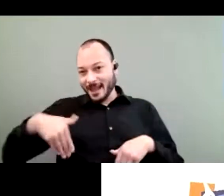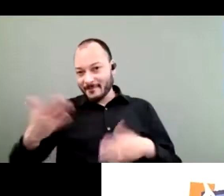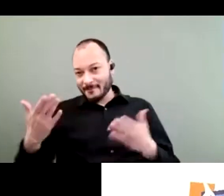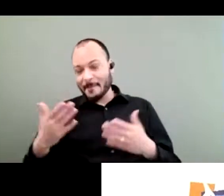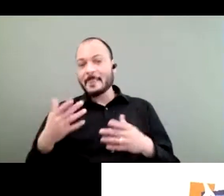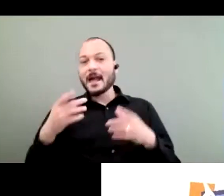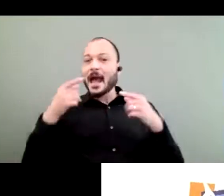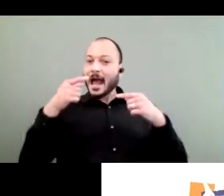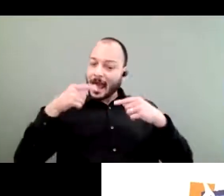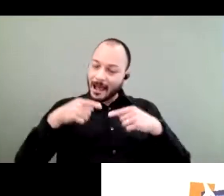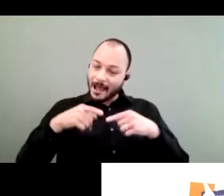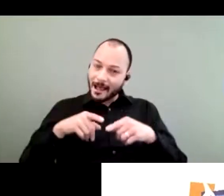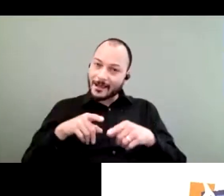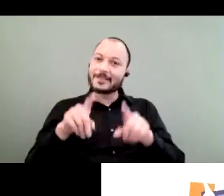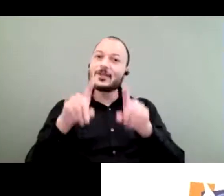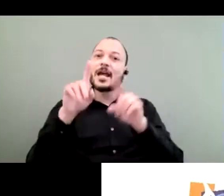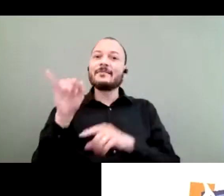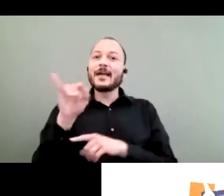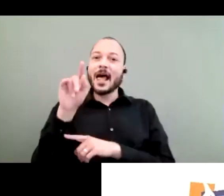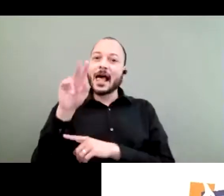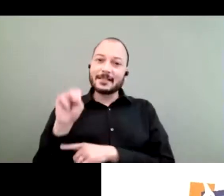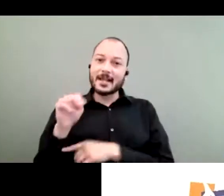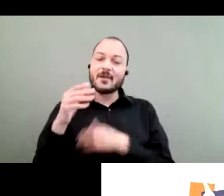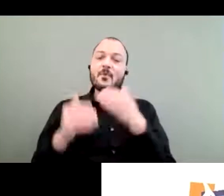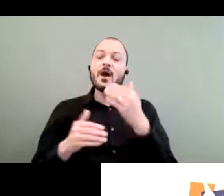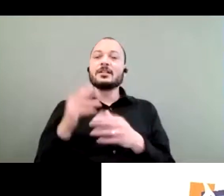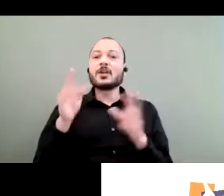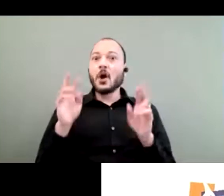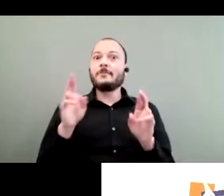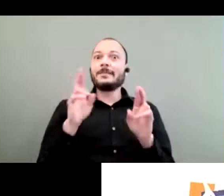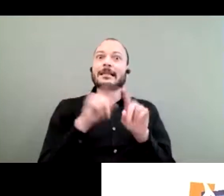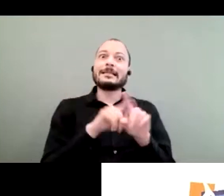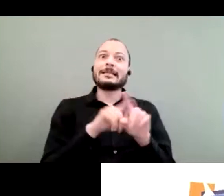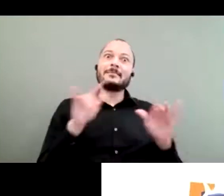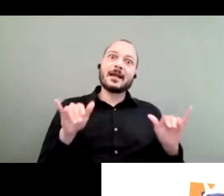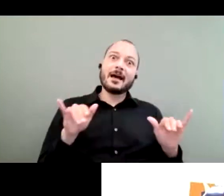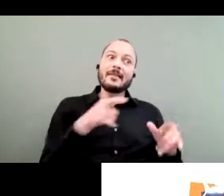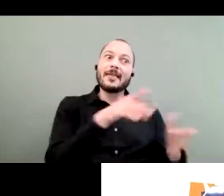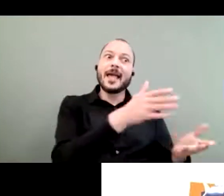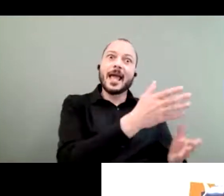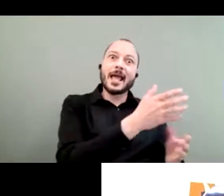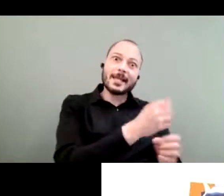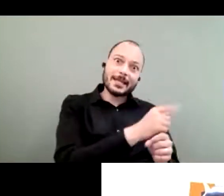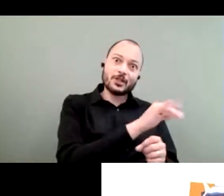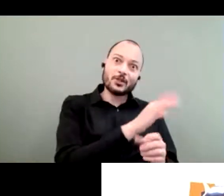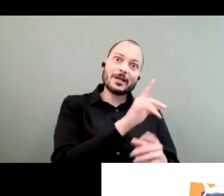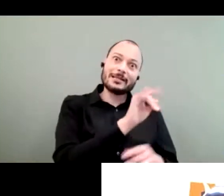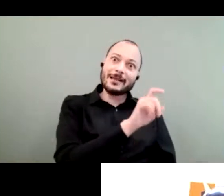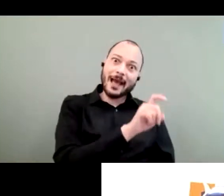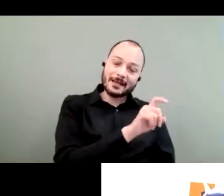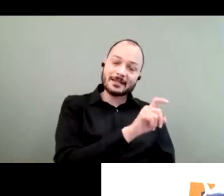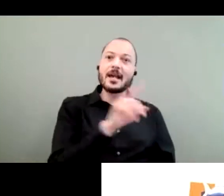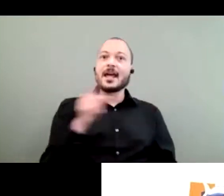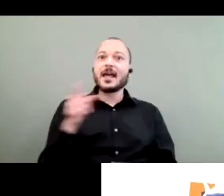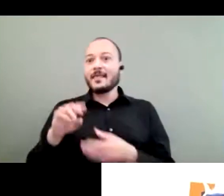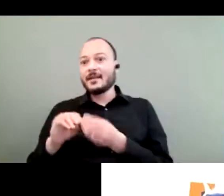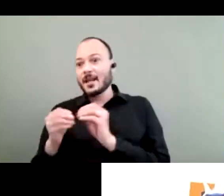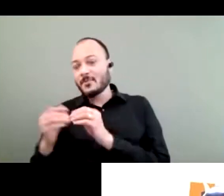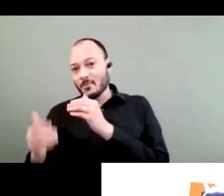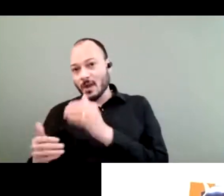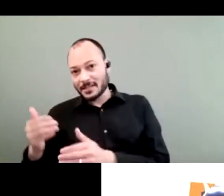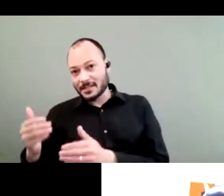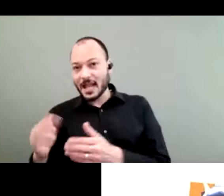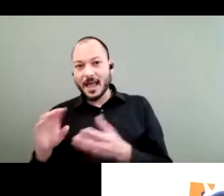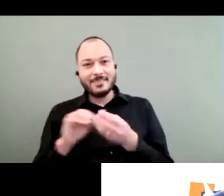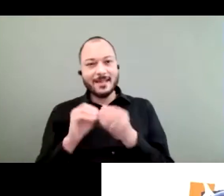the ITIN is processing, hopefully it kind of happens at the same time once they receive your return. And then the number is the same exact number.